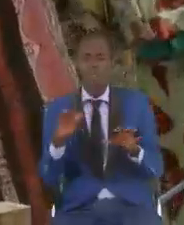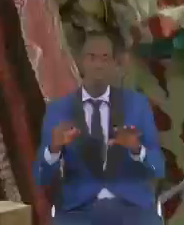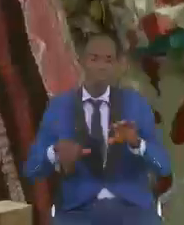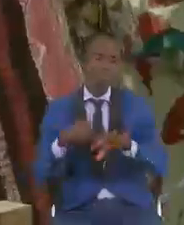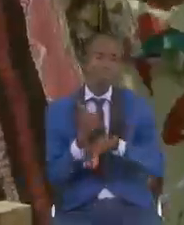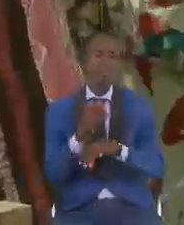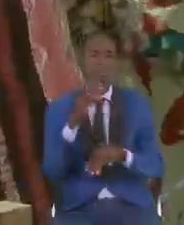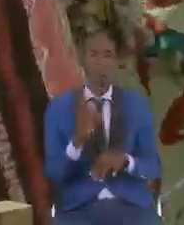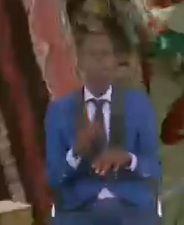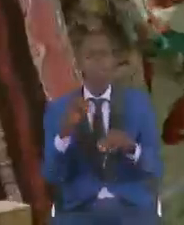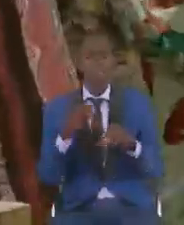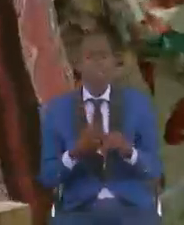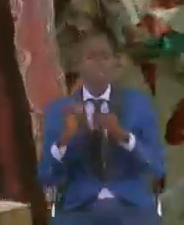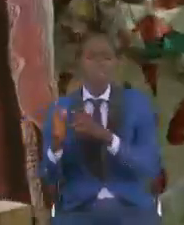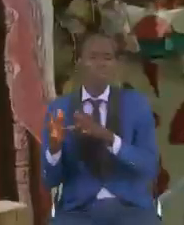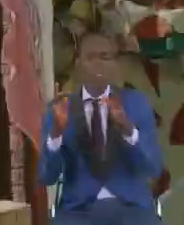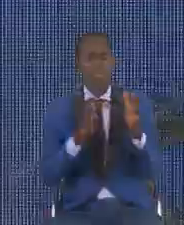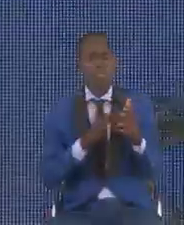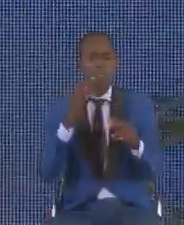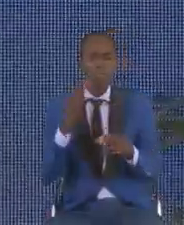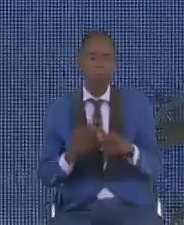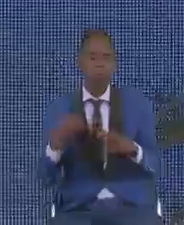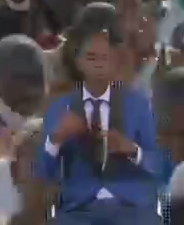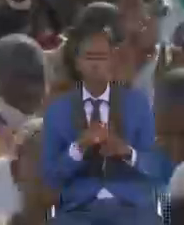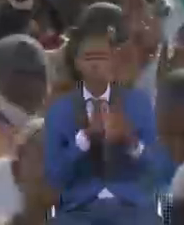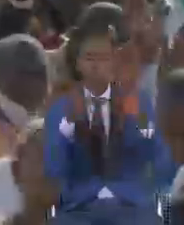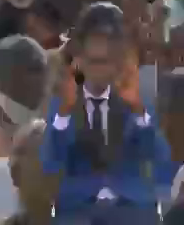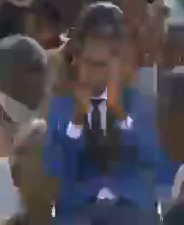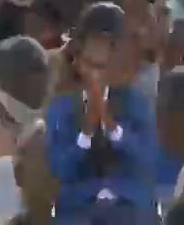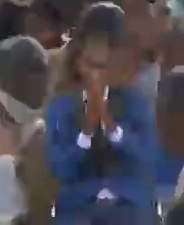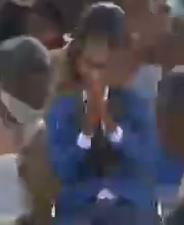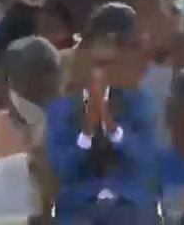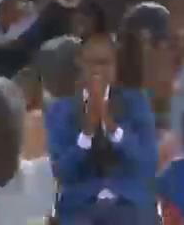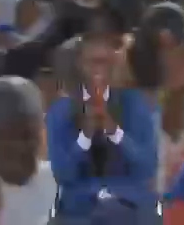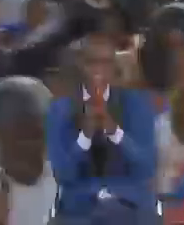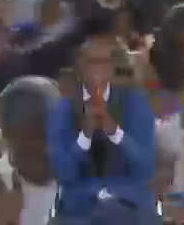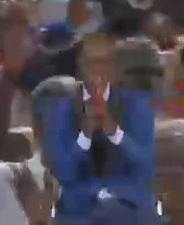confirmed. In Jesus' name we pray.